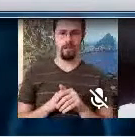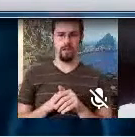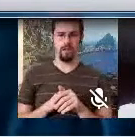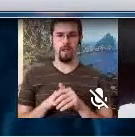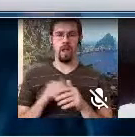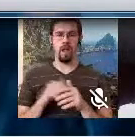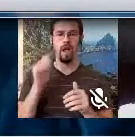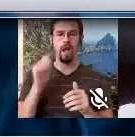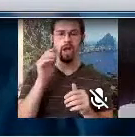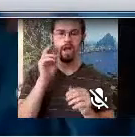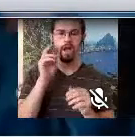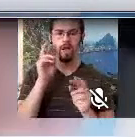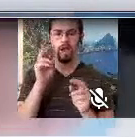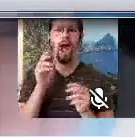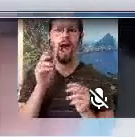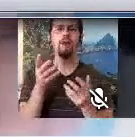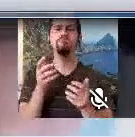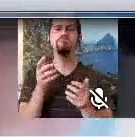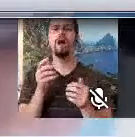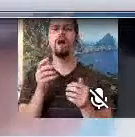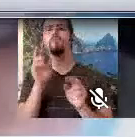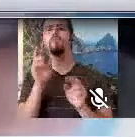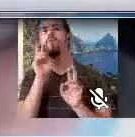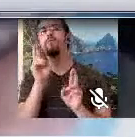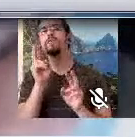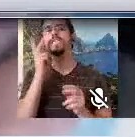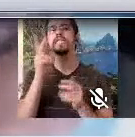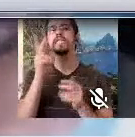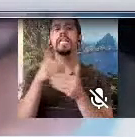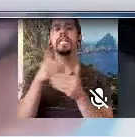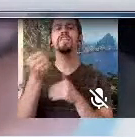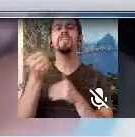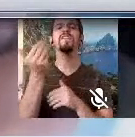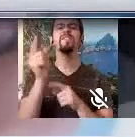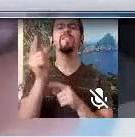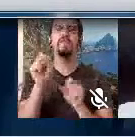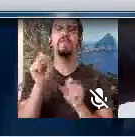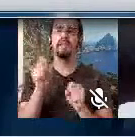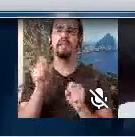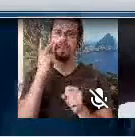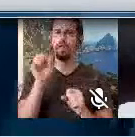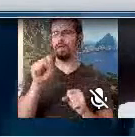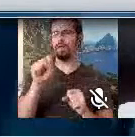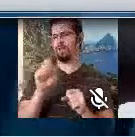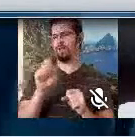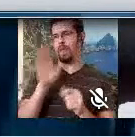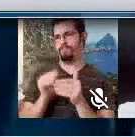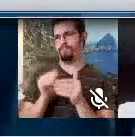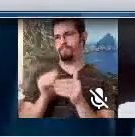like that. Yeah, that's immediately after this. Okay.